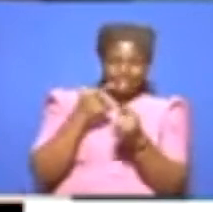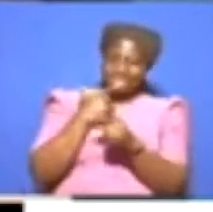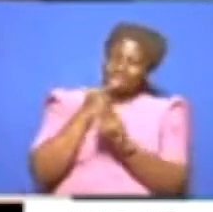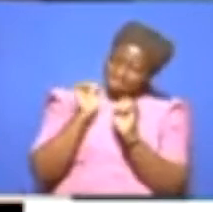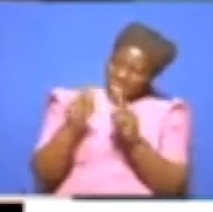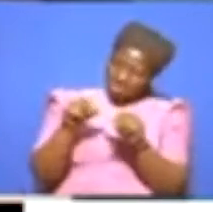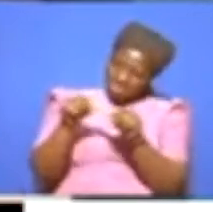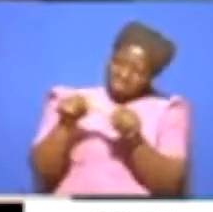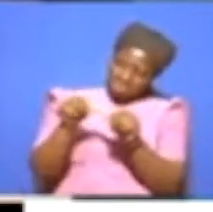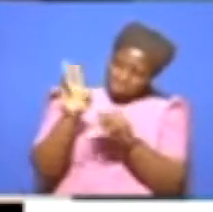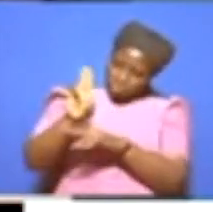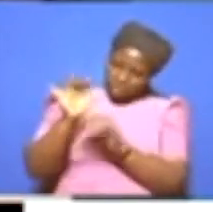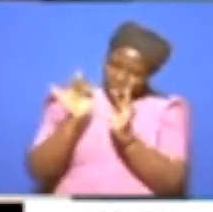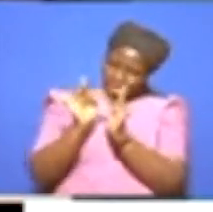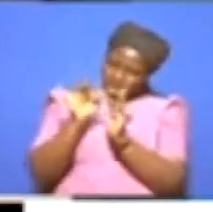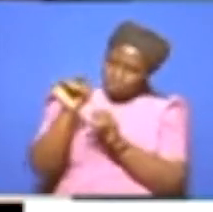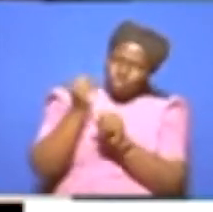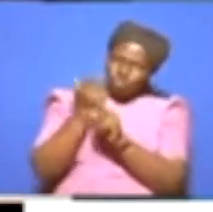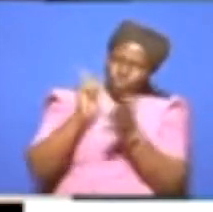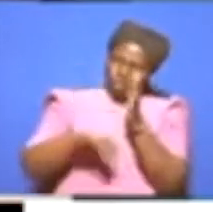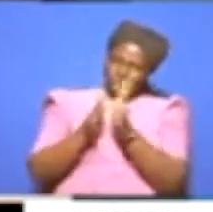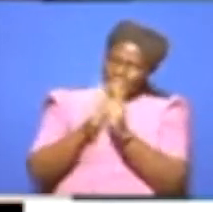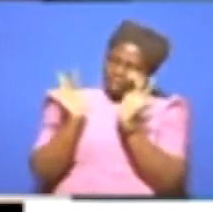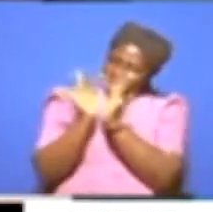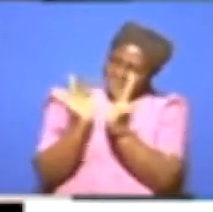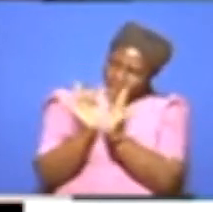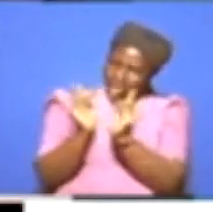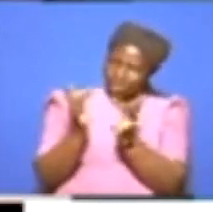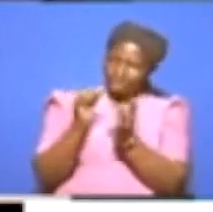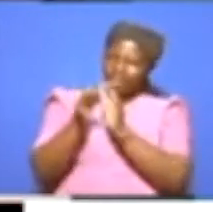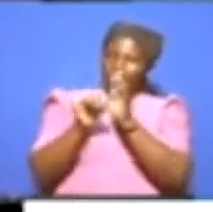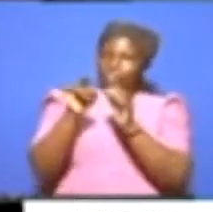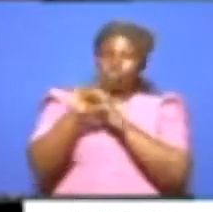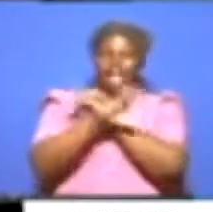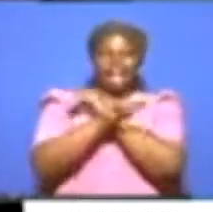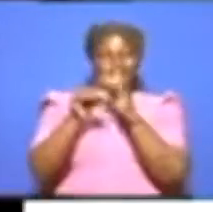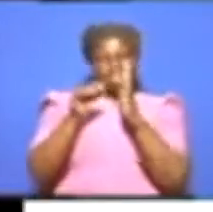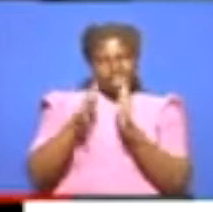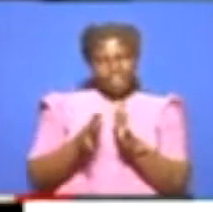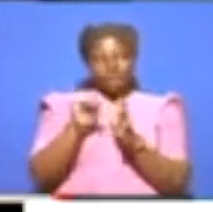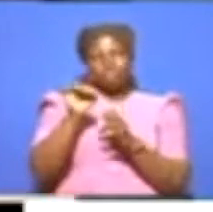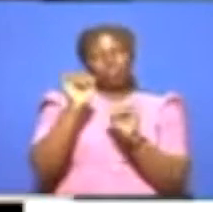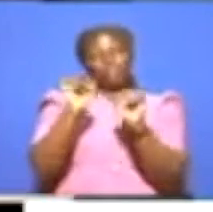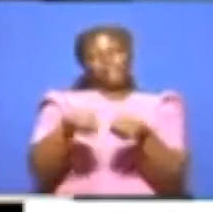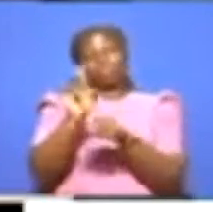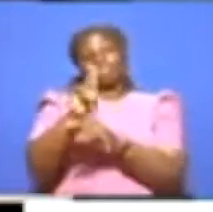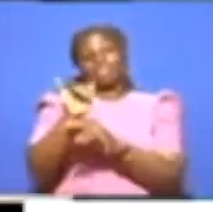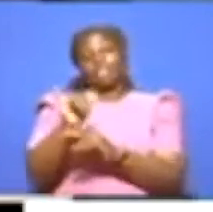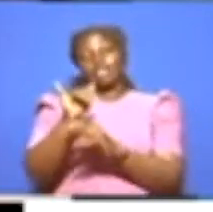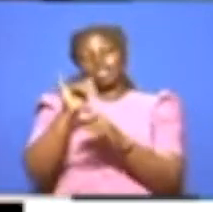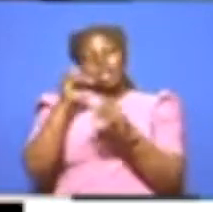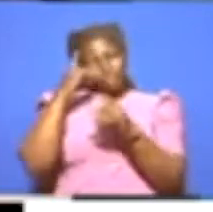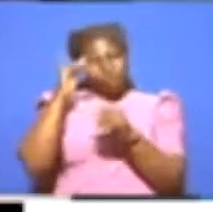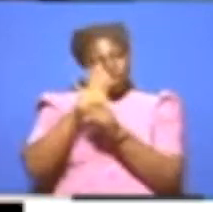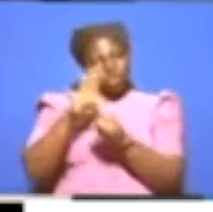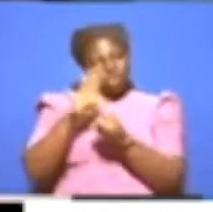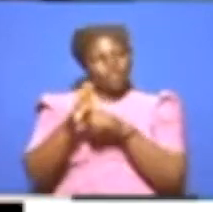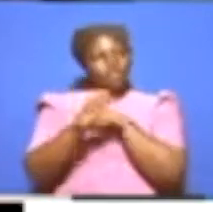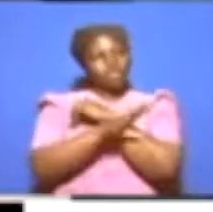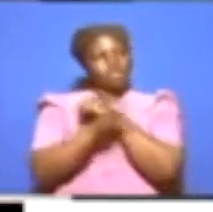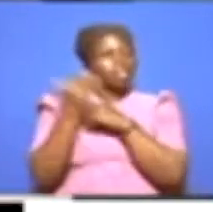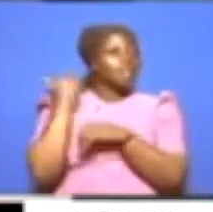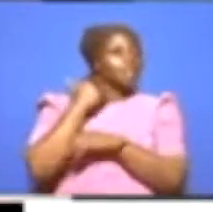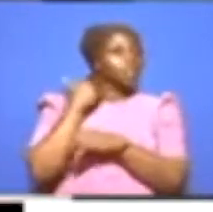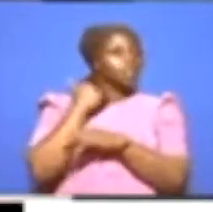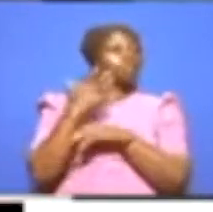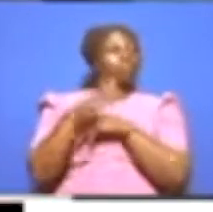would you do with the internet? Now, if you're a thief, you would use it for a lot of criminal theft. If you're a preacher, you'd use it to spread the